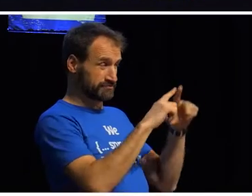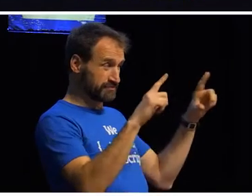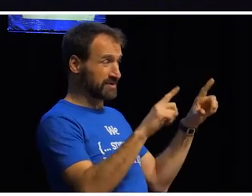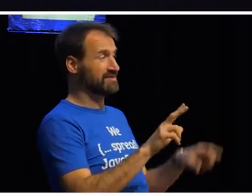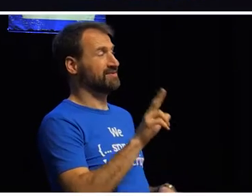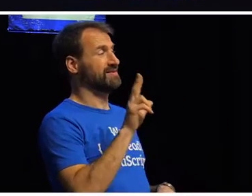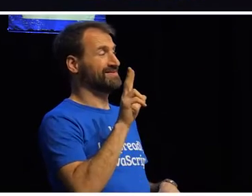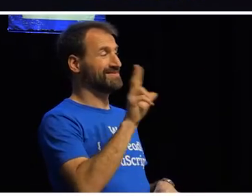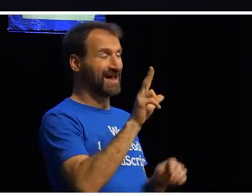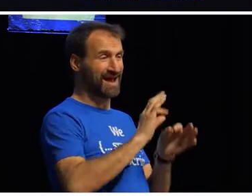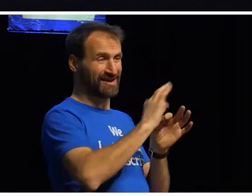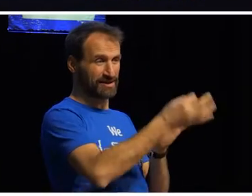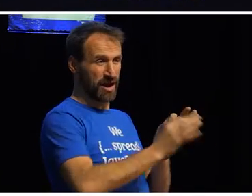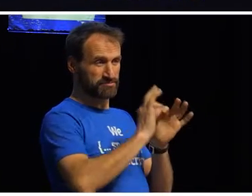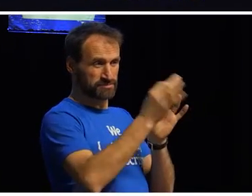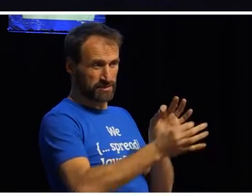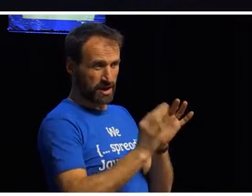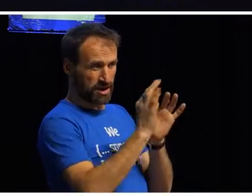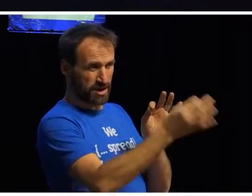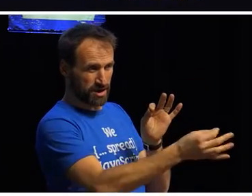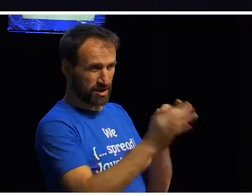three wires connected to this